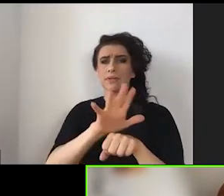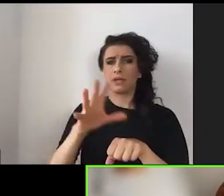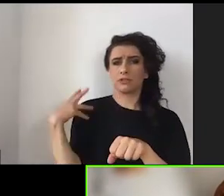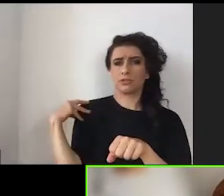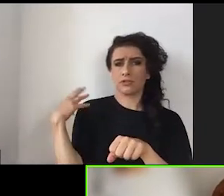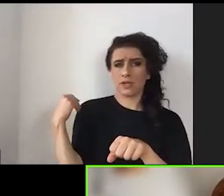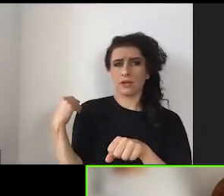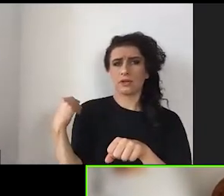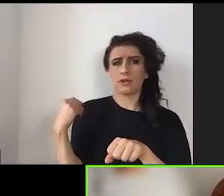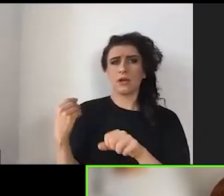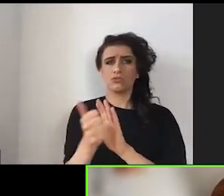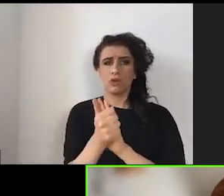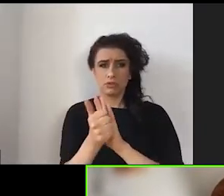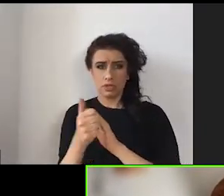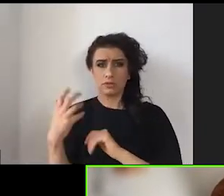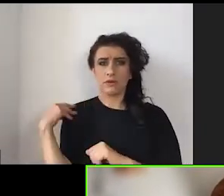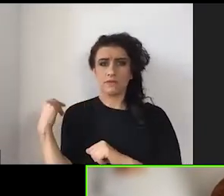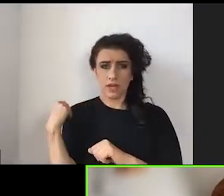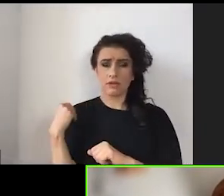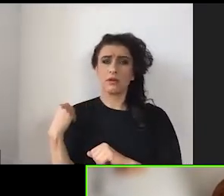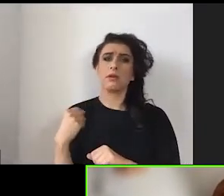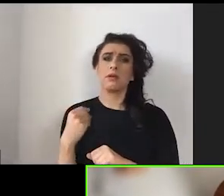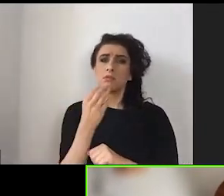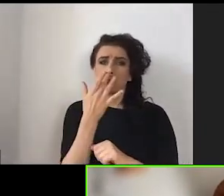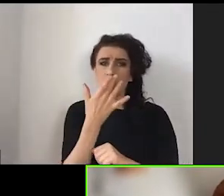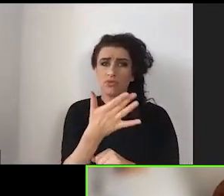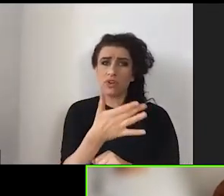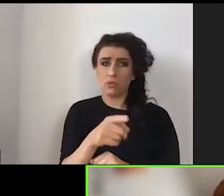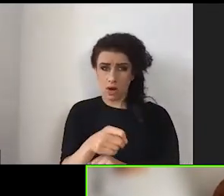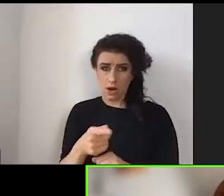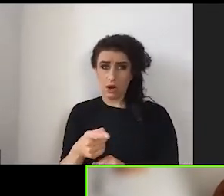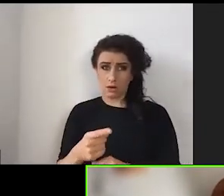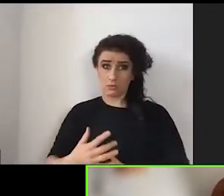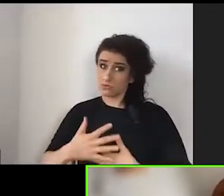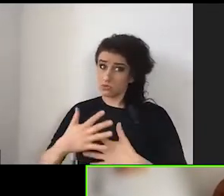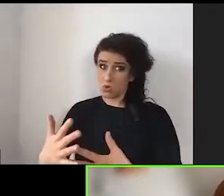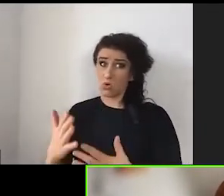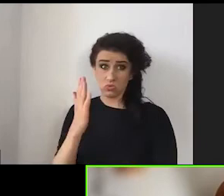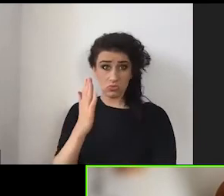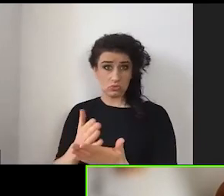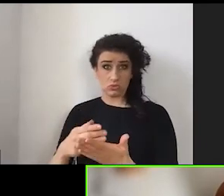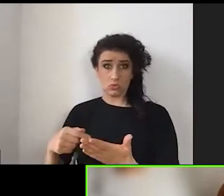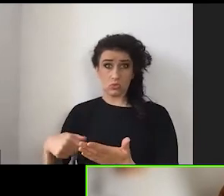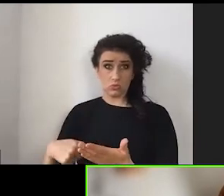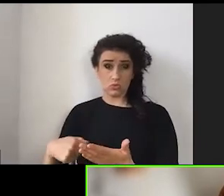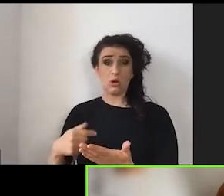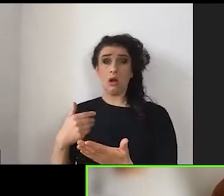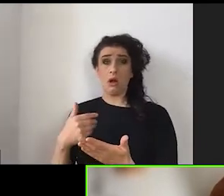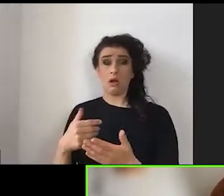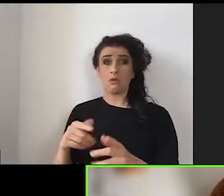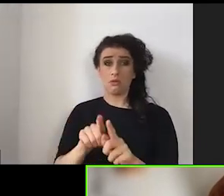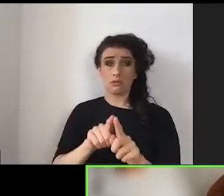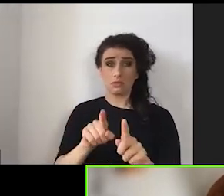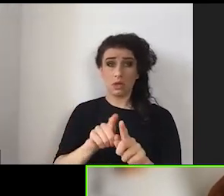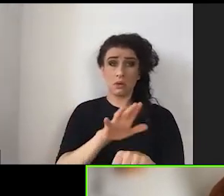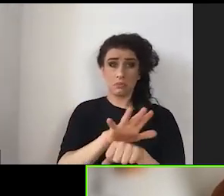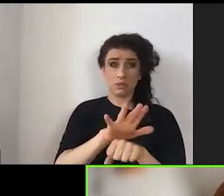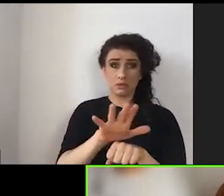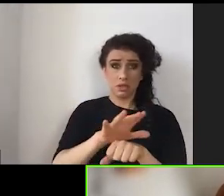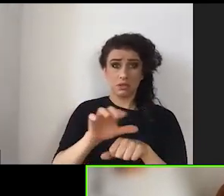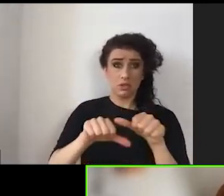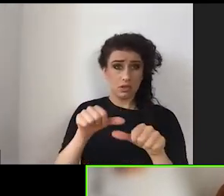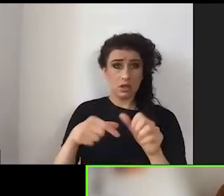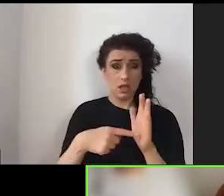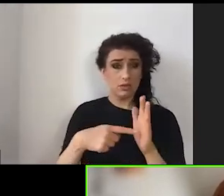And the one 17 years old in the last year of school, also pregnant. One was about to give birth and the other one was already 5